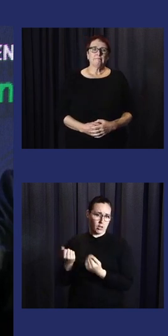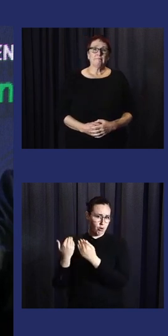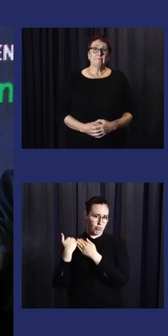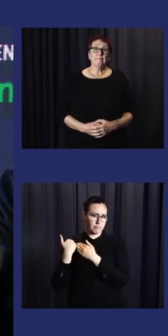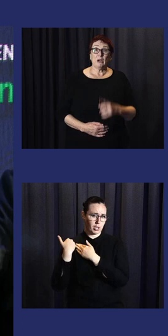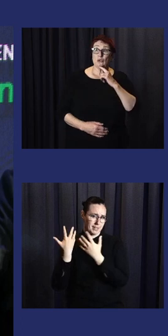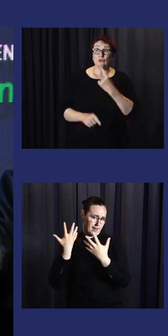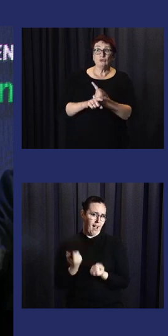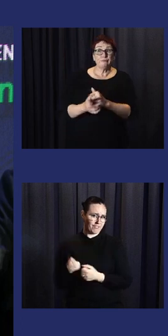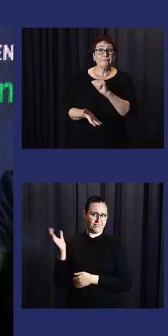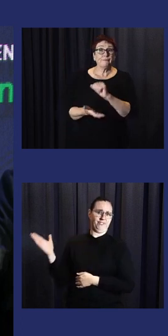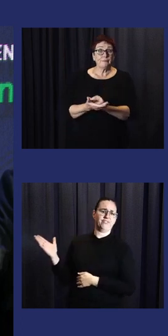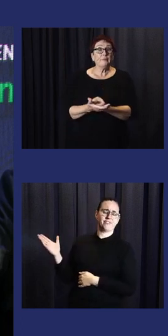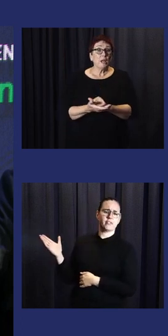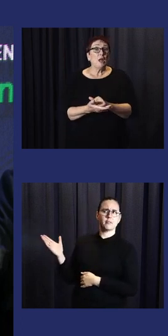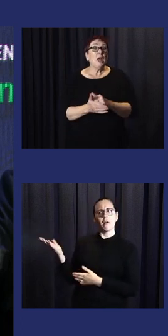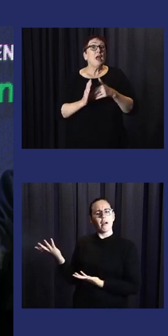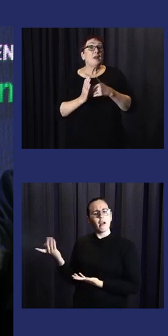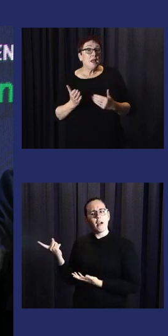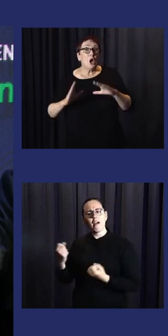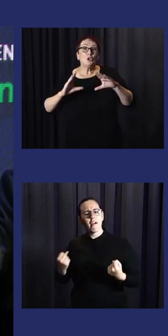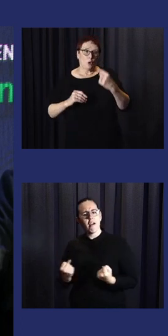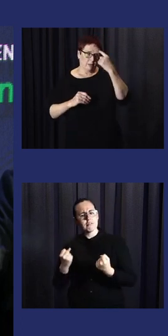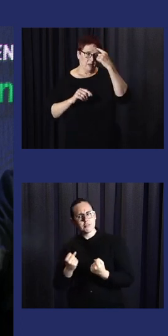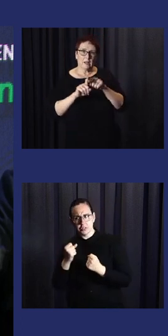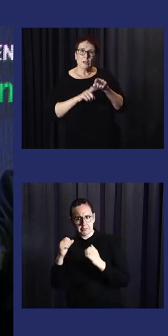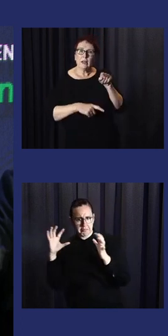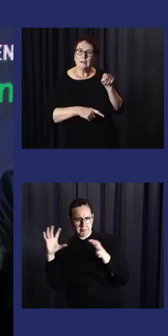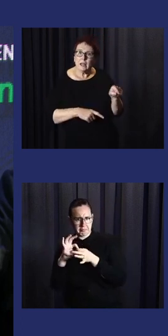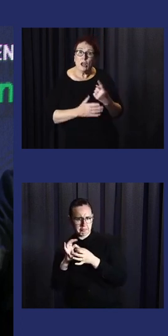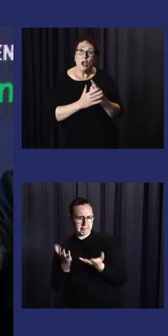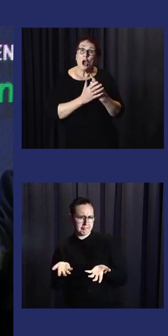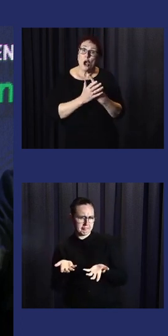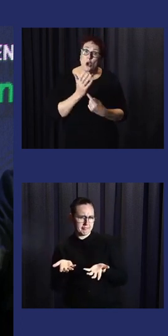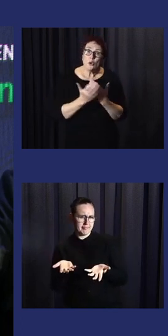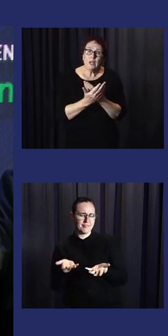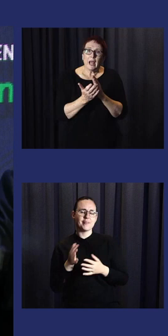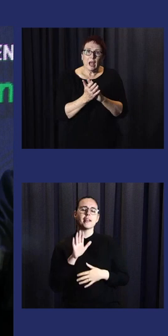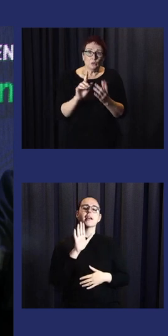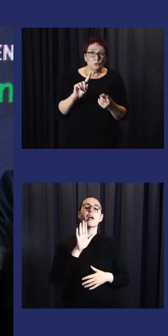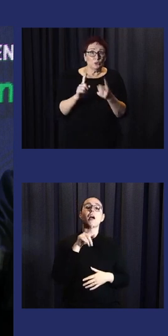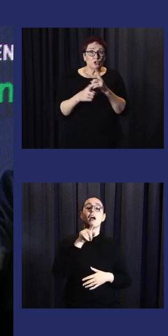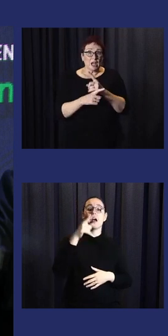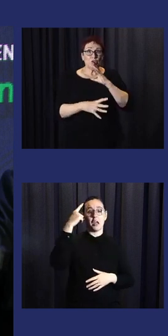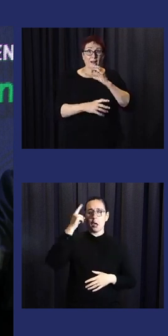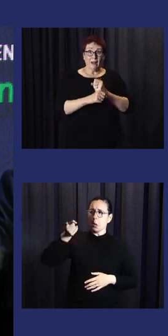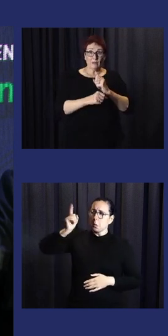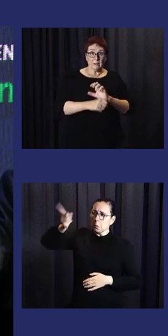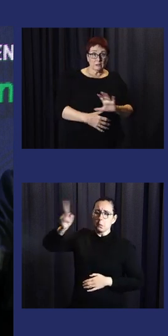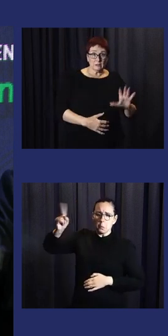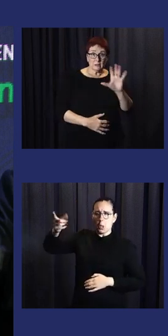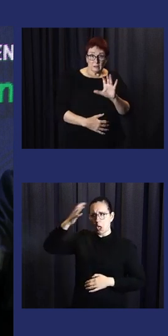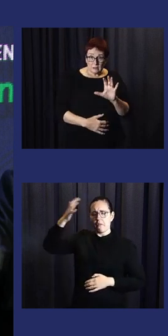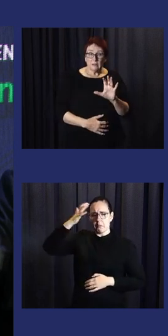out, that we've got to be thinking about this, not just about reconfiguration of states, but